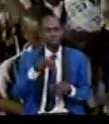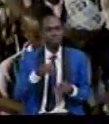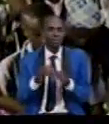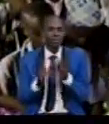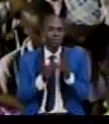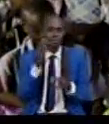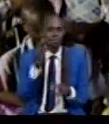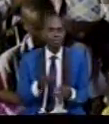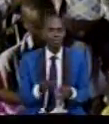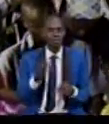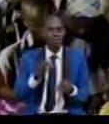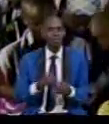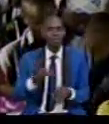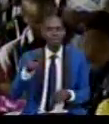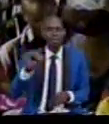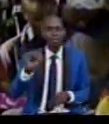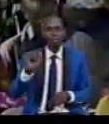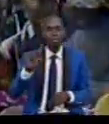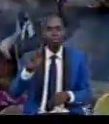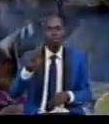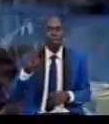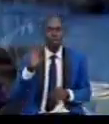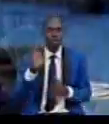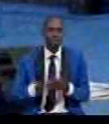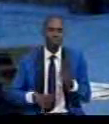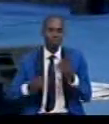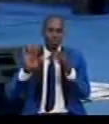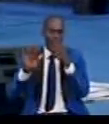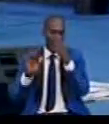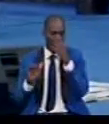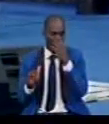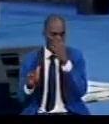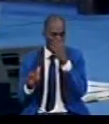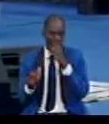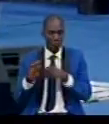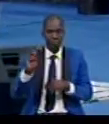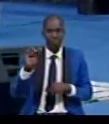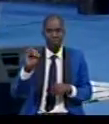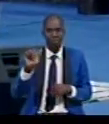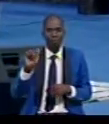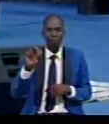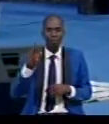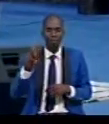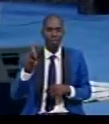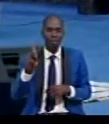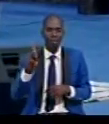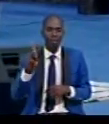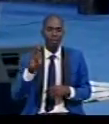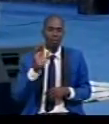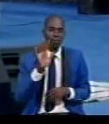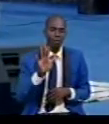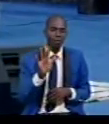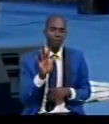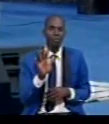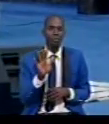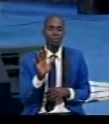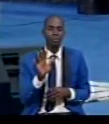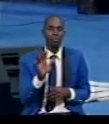Mark chapter 5, verse 35. Mark chapter